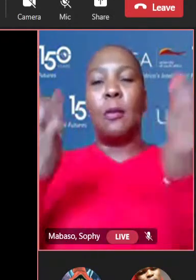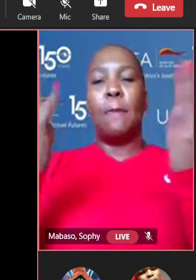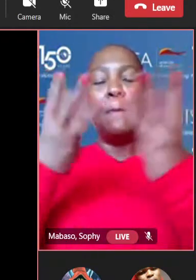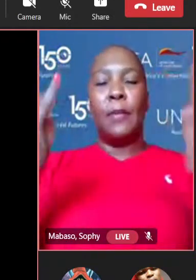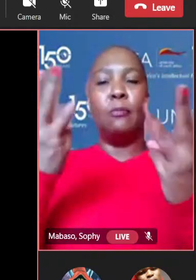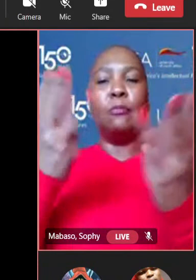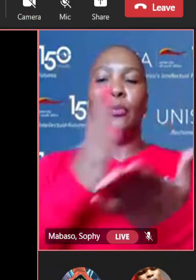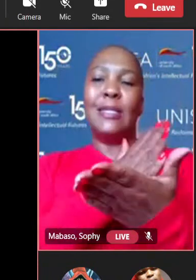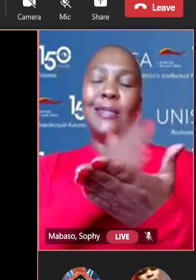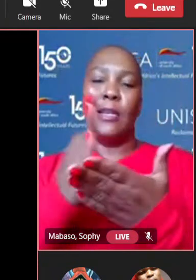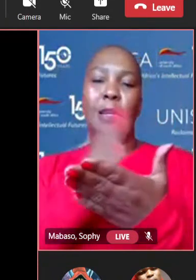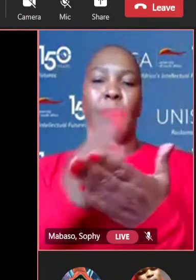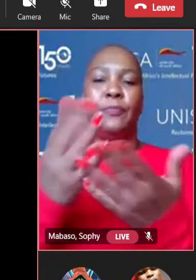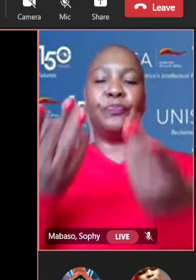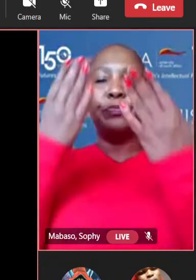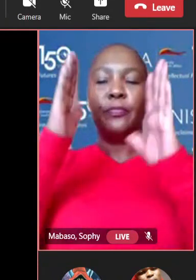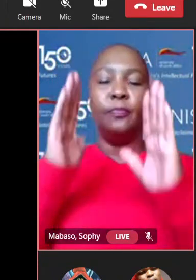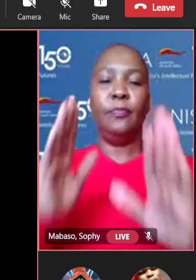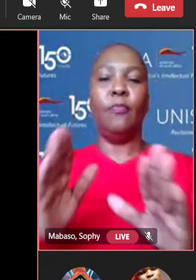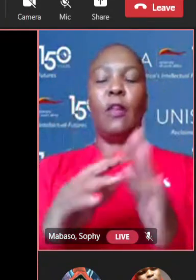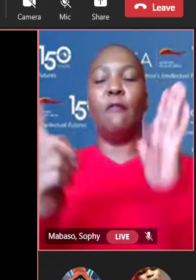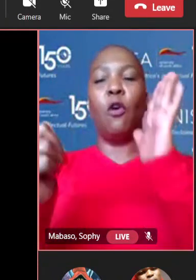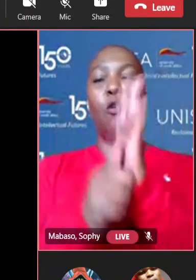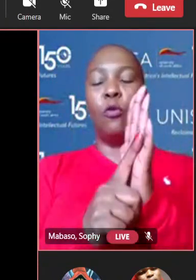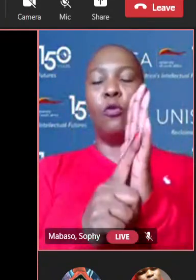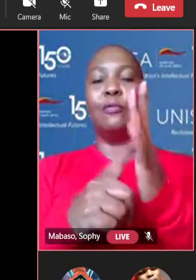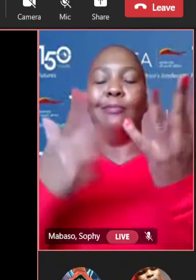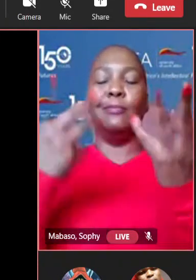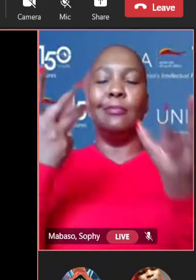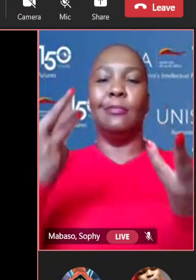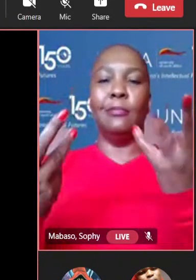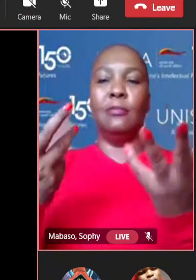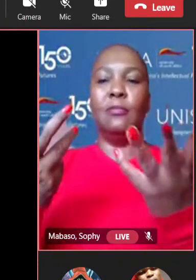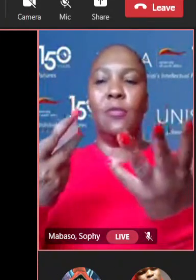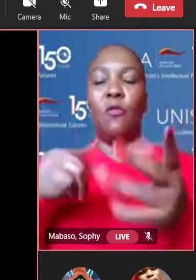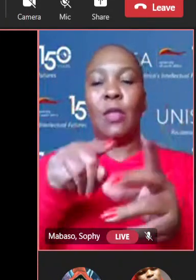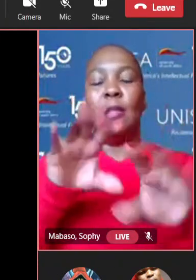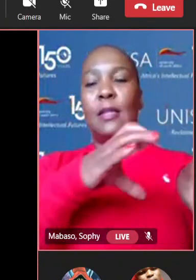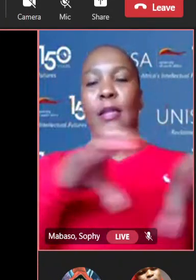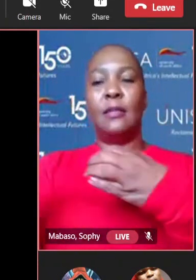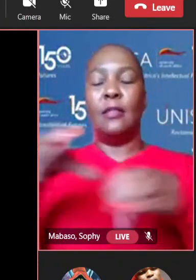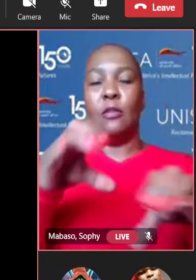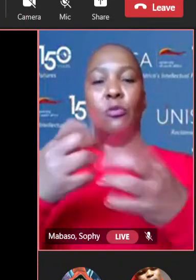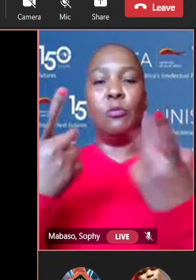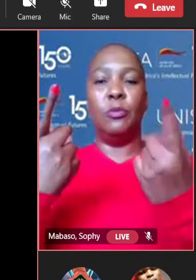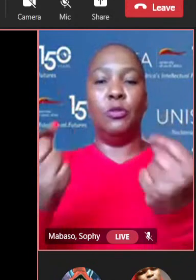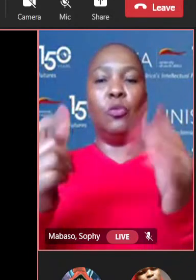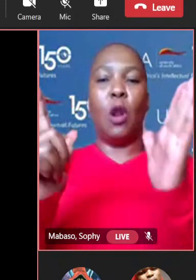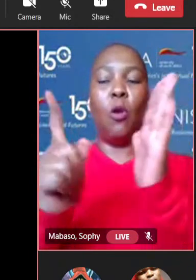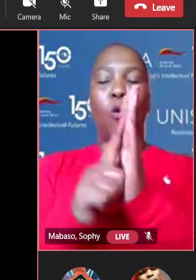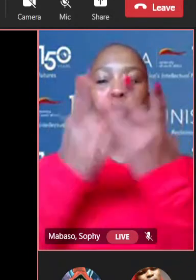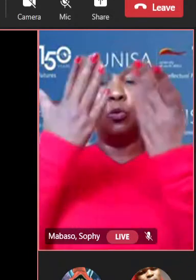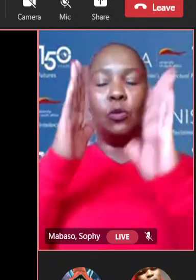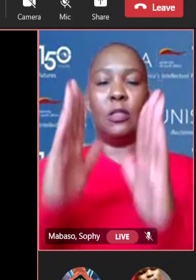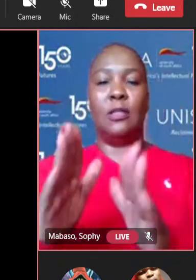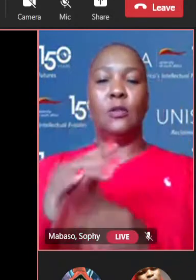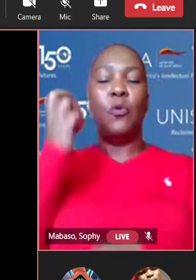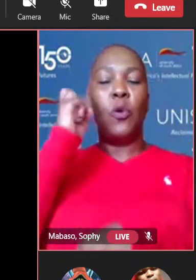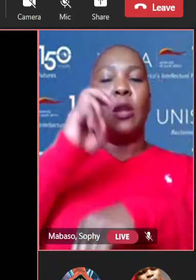the students that are registered for law for these activities that they will be doing with law students. You need